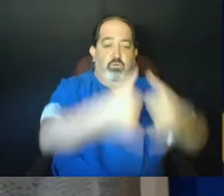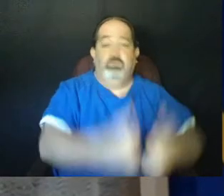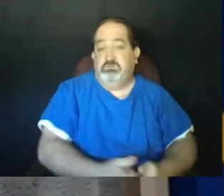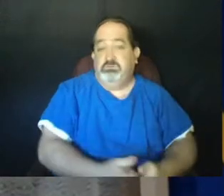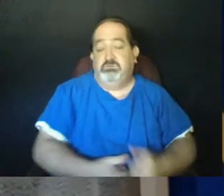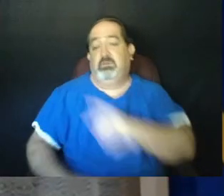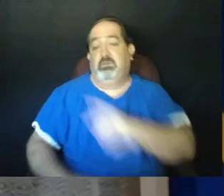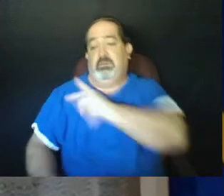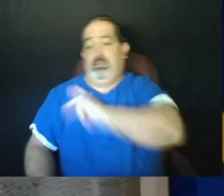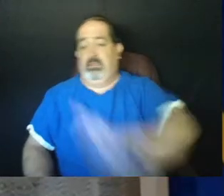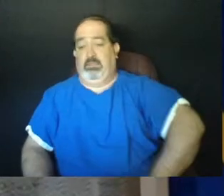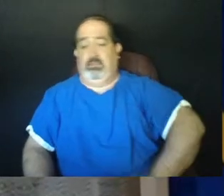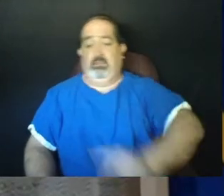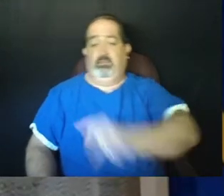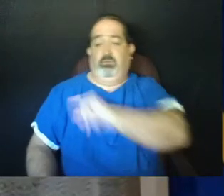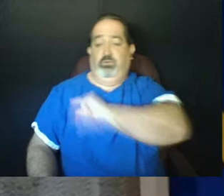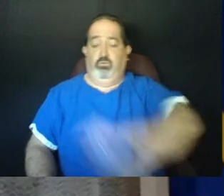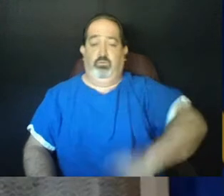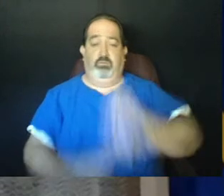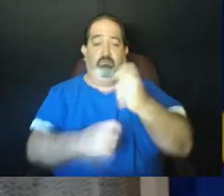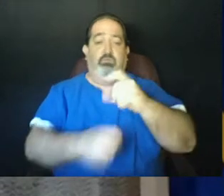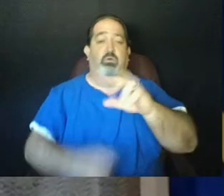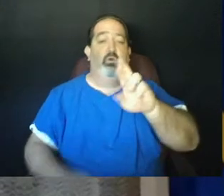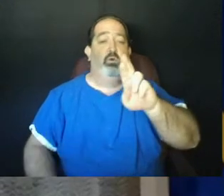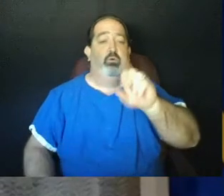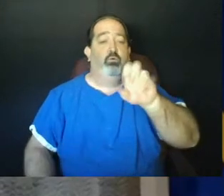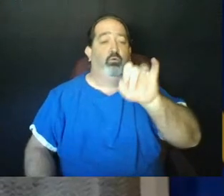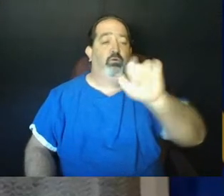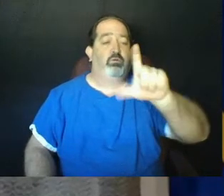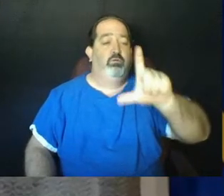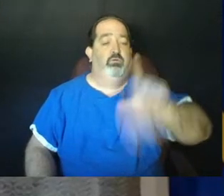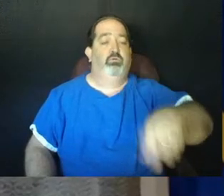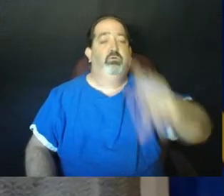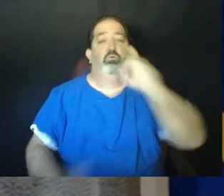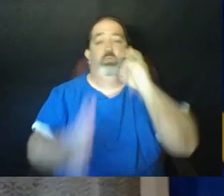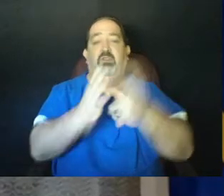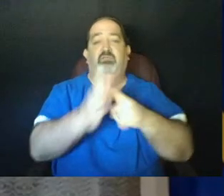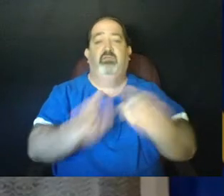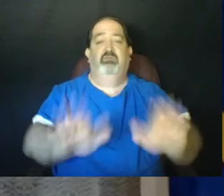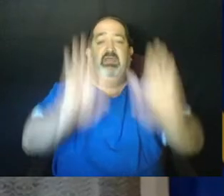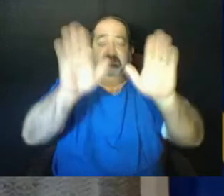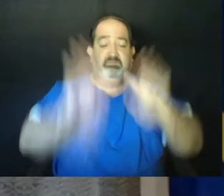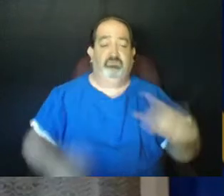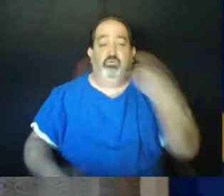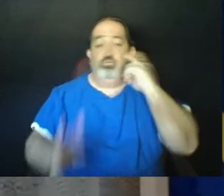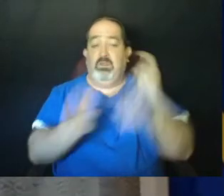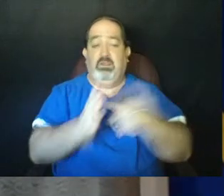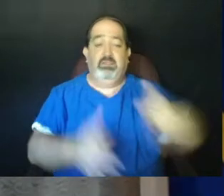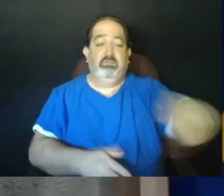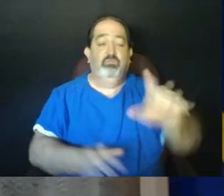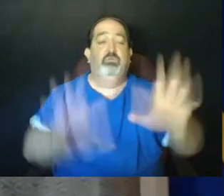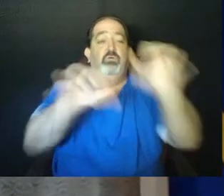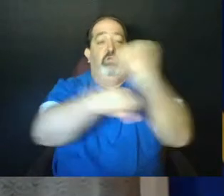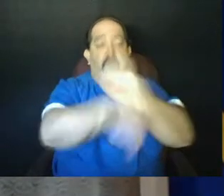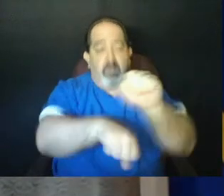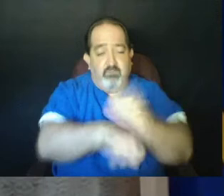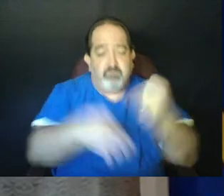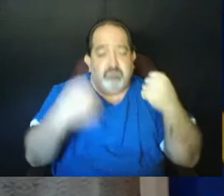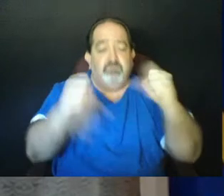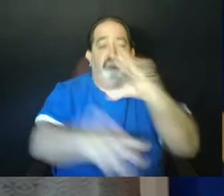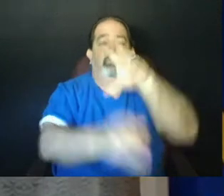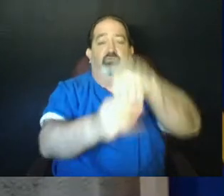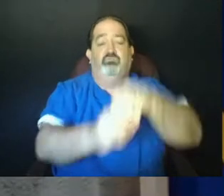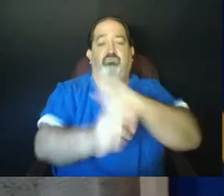Crown grant a royal recognition of excellence. Therefore, in recognition of their outstanding efforts and contributions to the